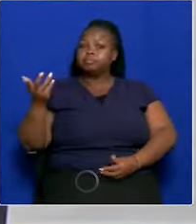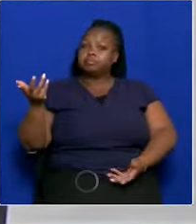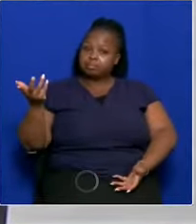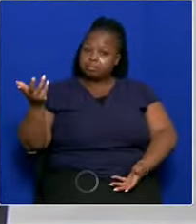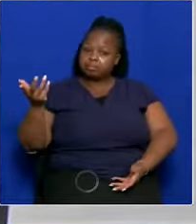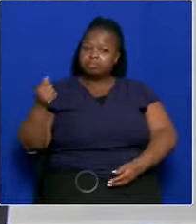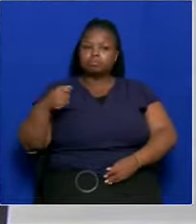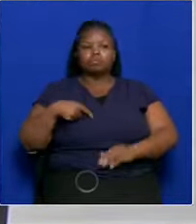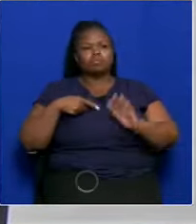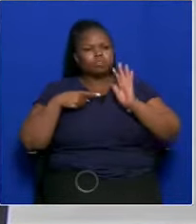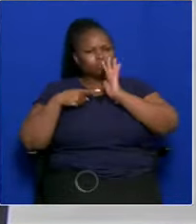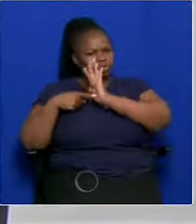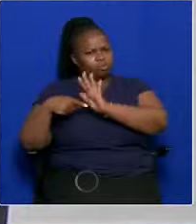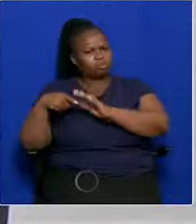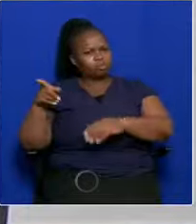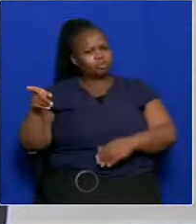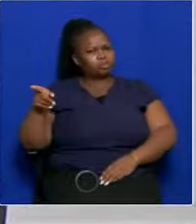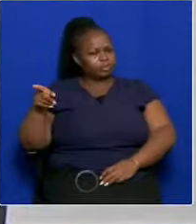that particular